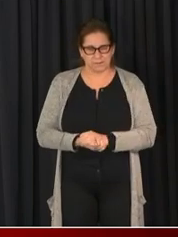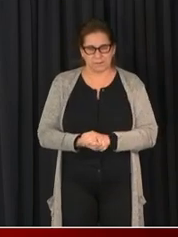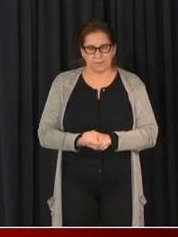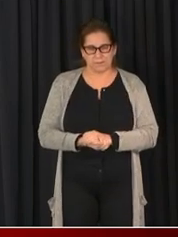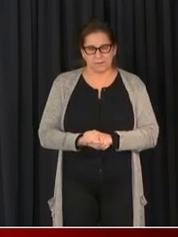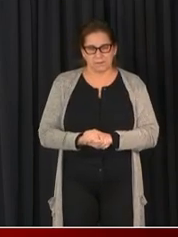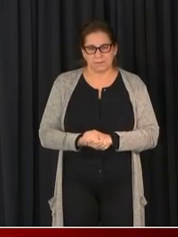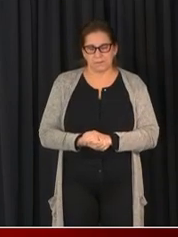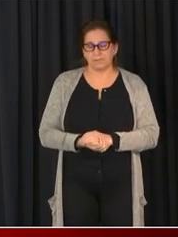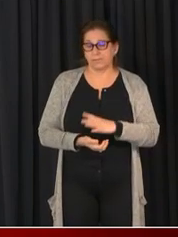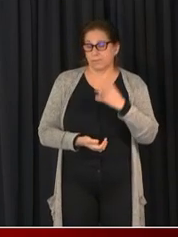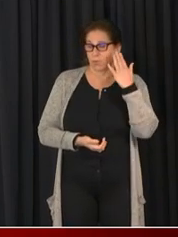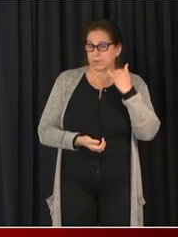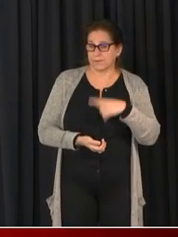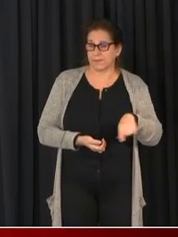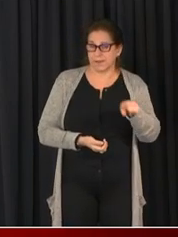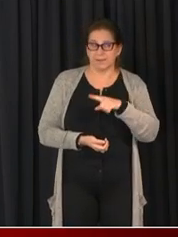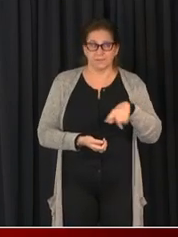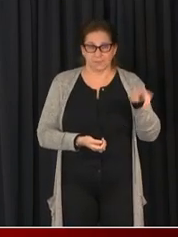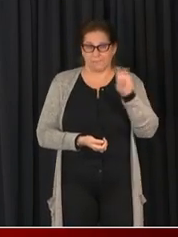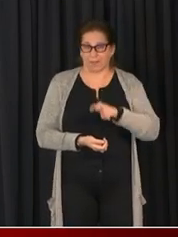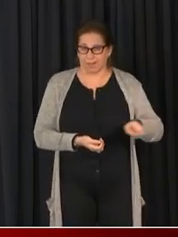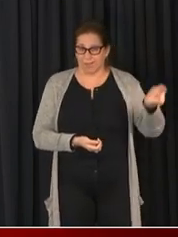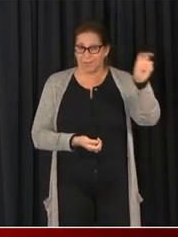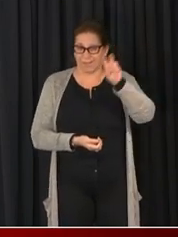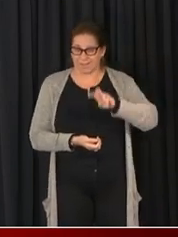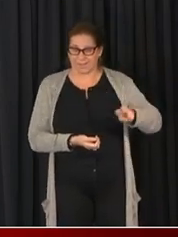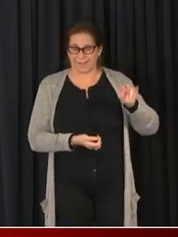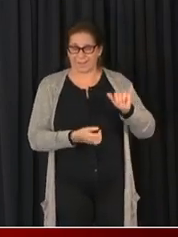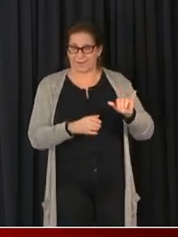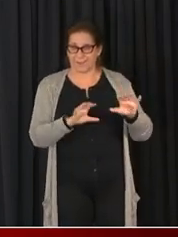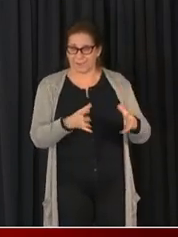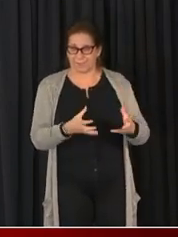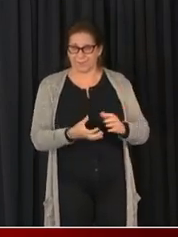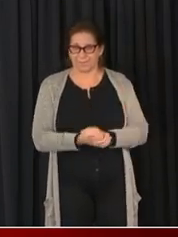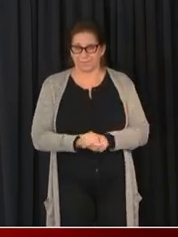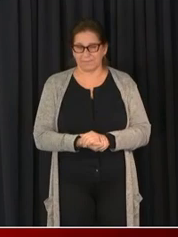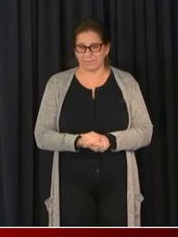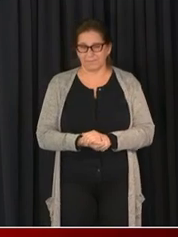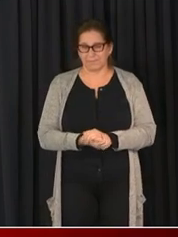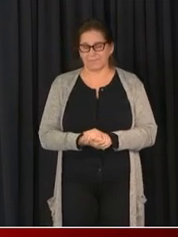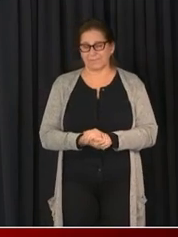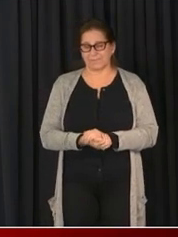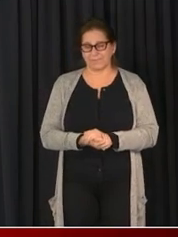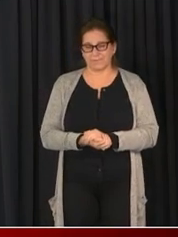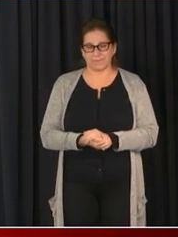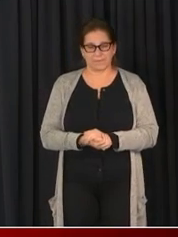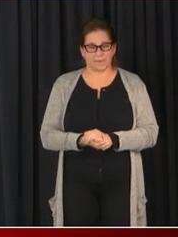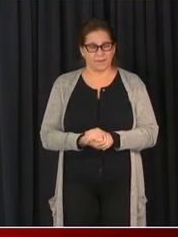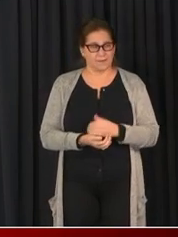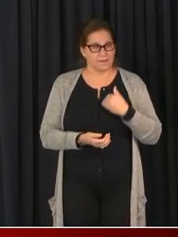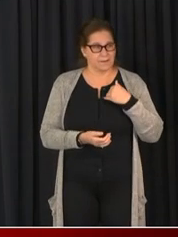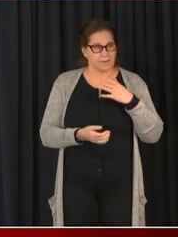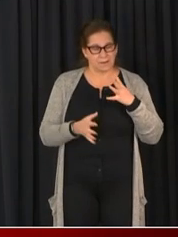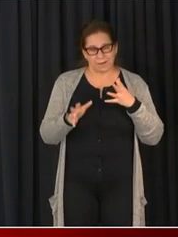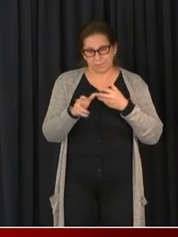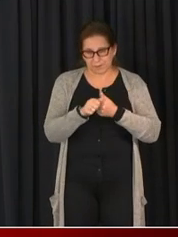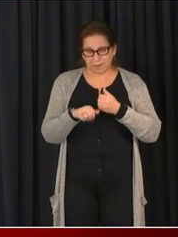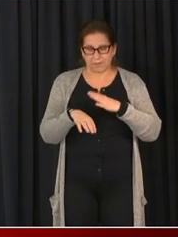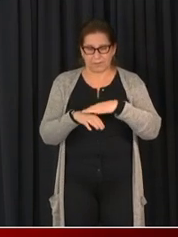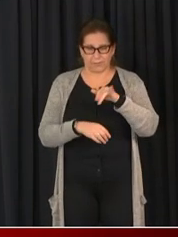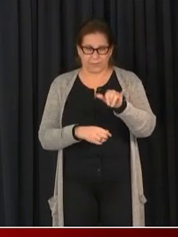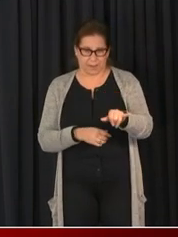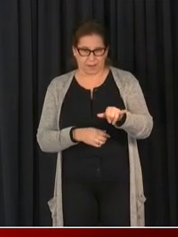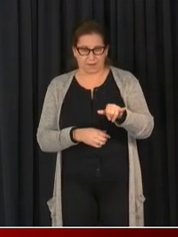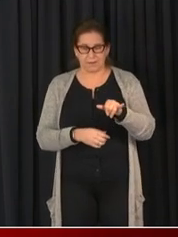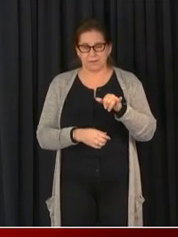who are traveling. There will be another group that we will update of states that would be exempt in addition to Maryland